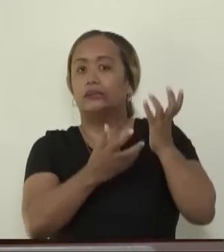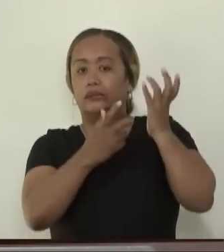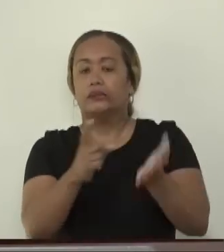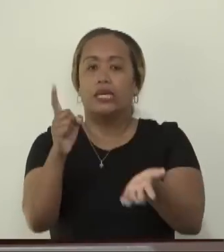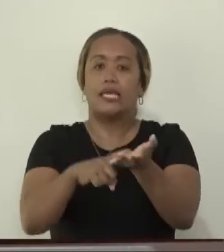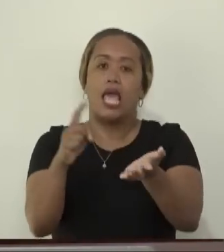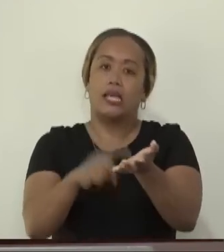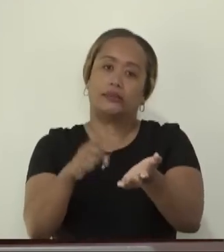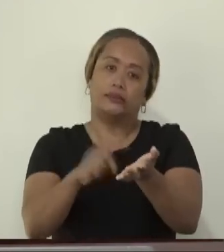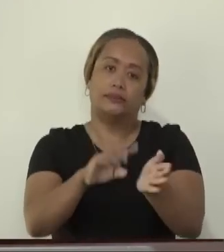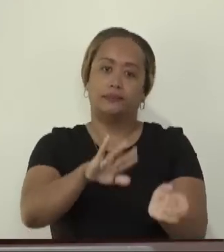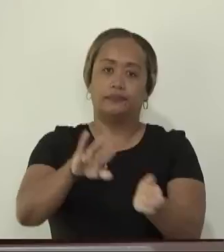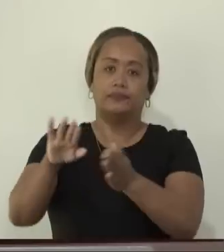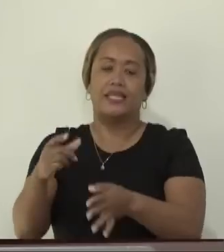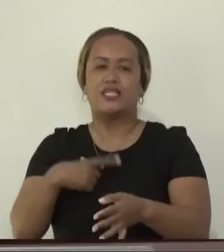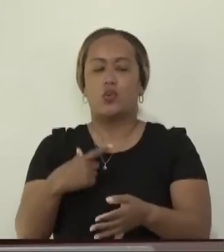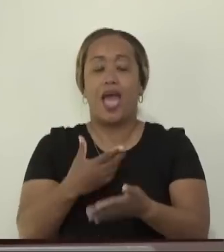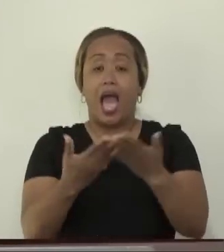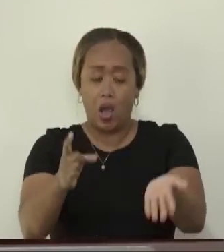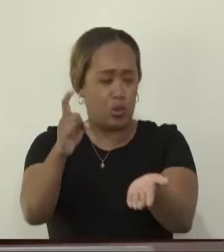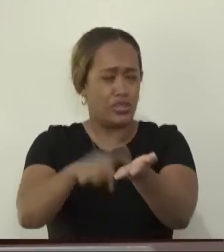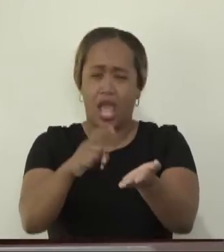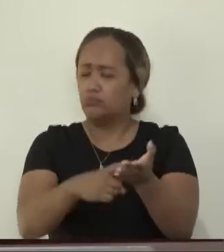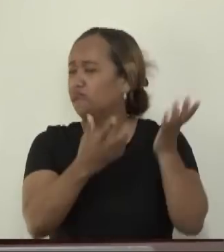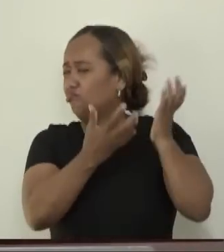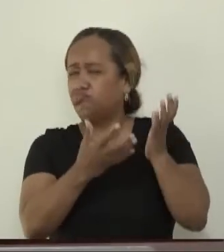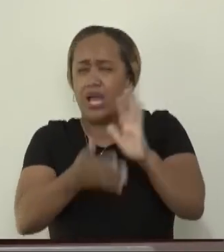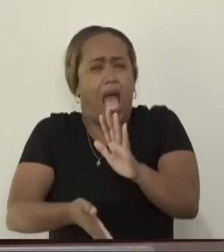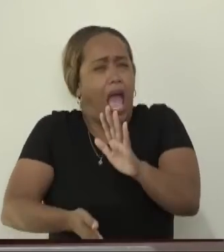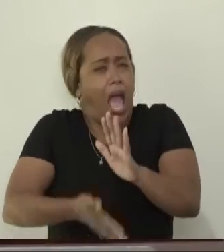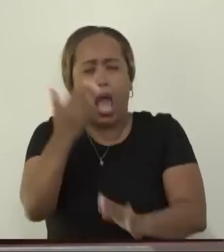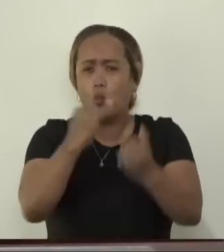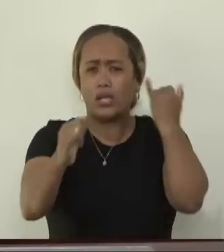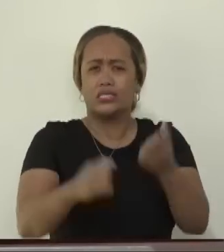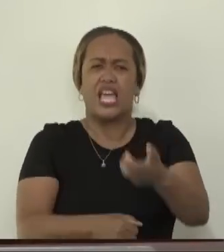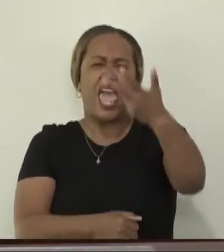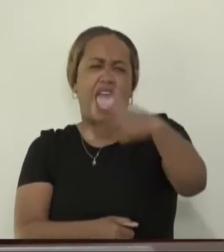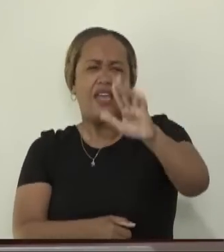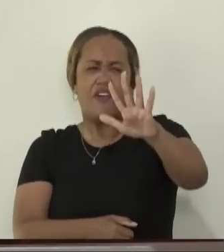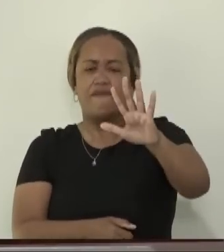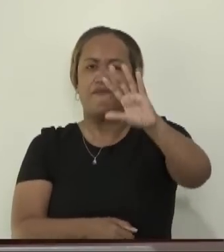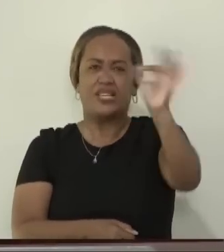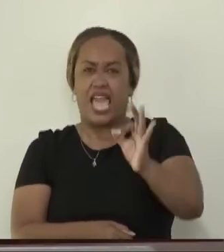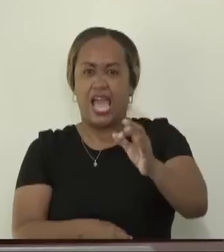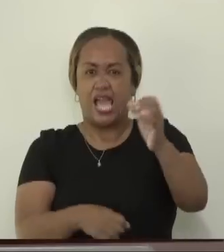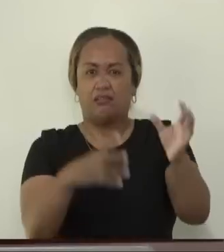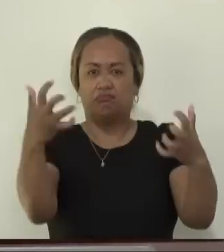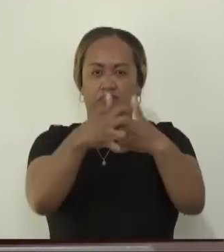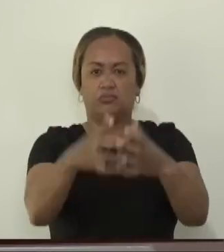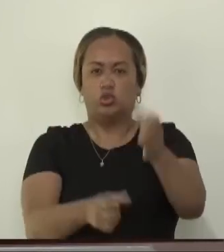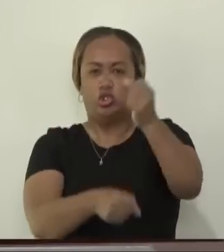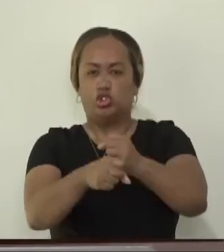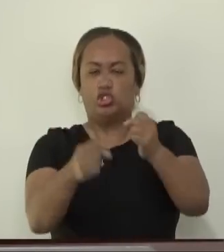space. As our current debt burden is extremely high at 85% of GDP, our